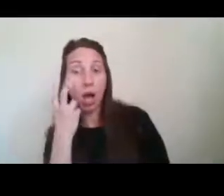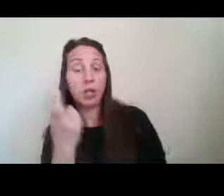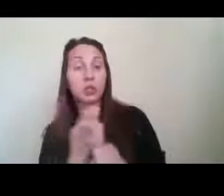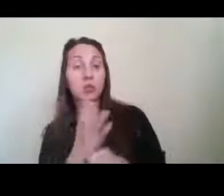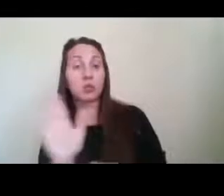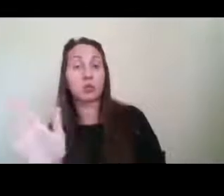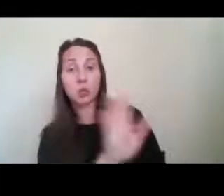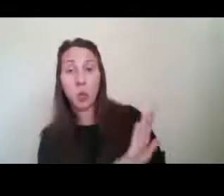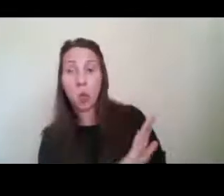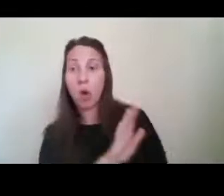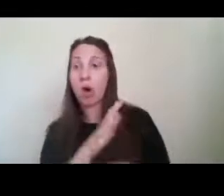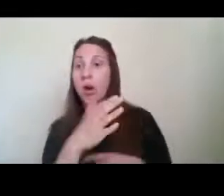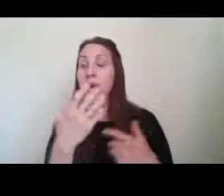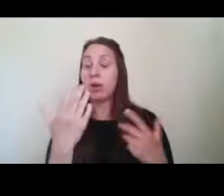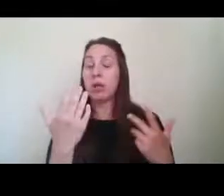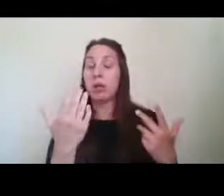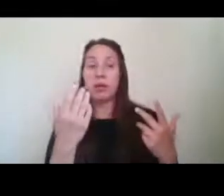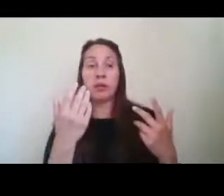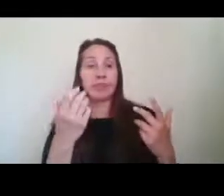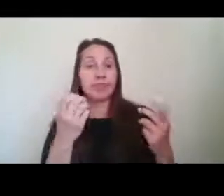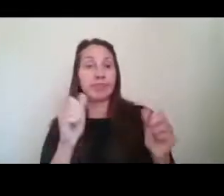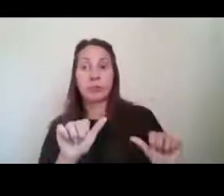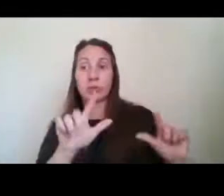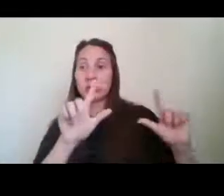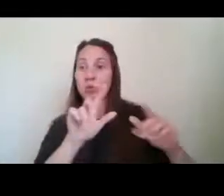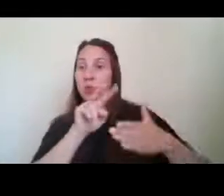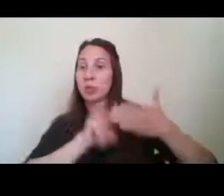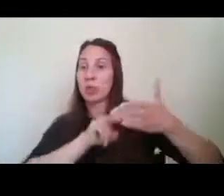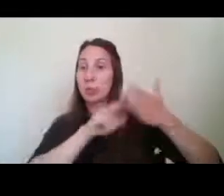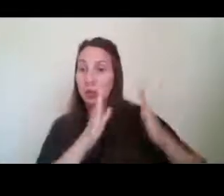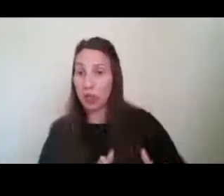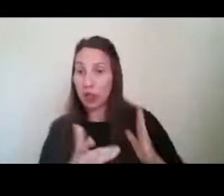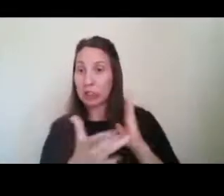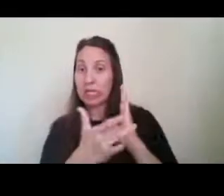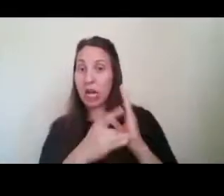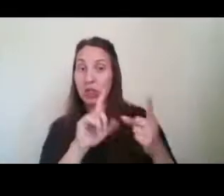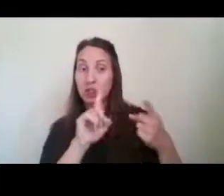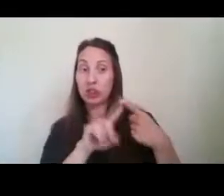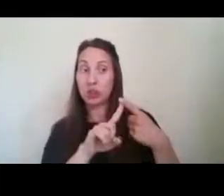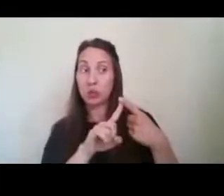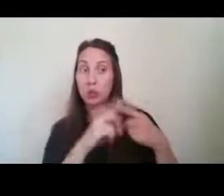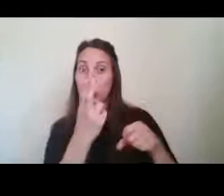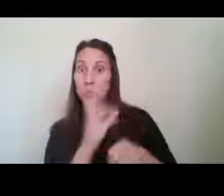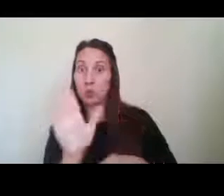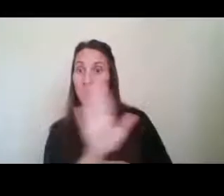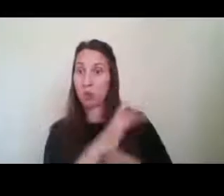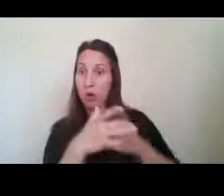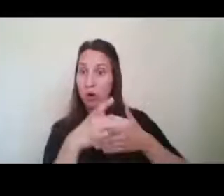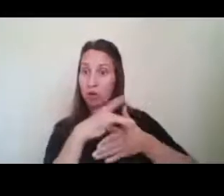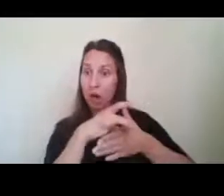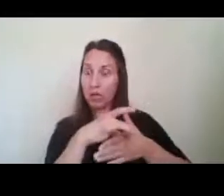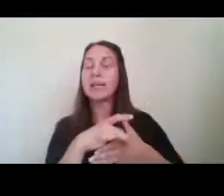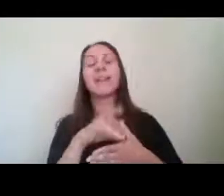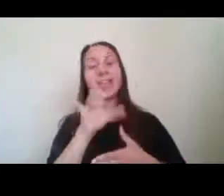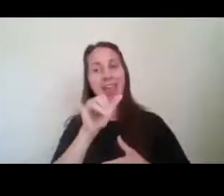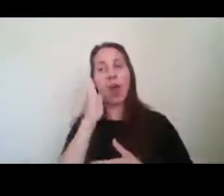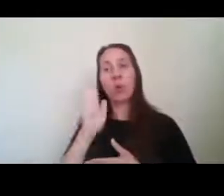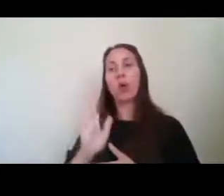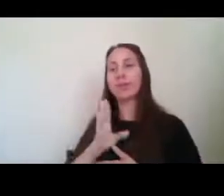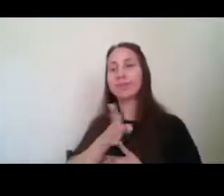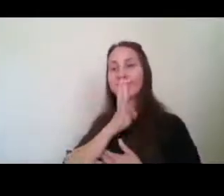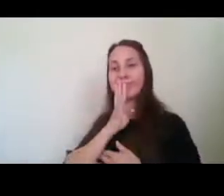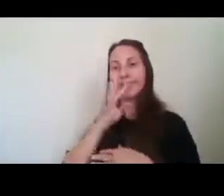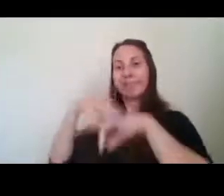screen reader technology to consume the content, the screen reader is actually describing what the photo looks like for them so that they